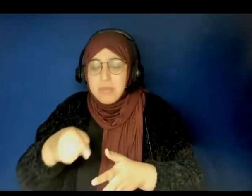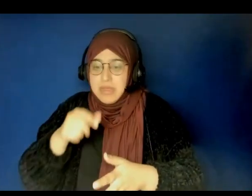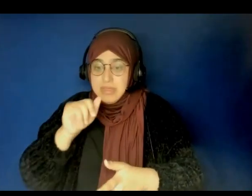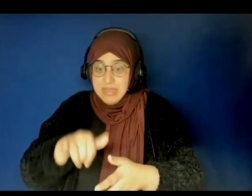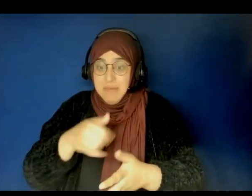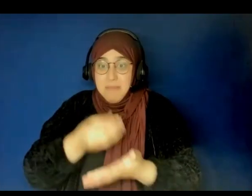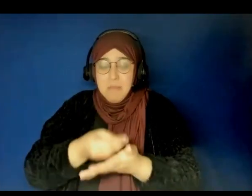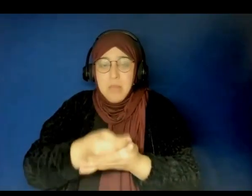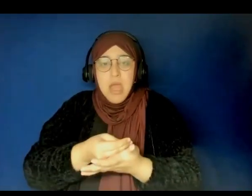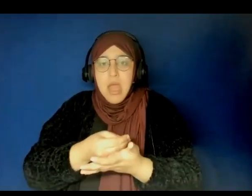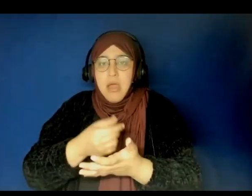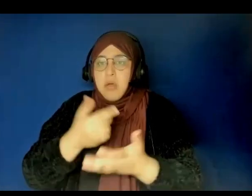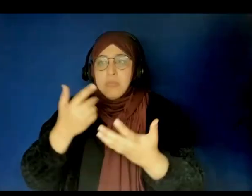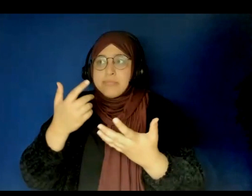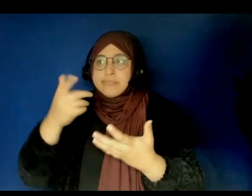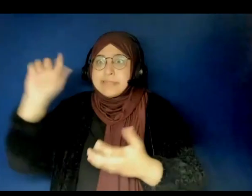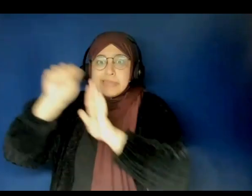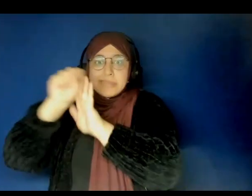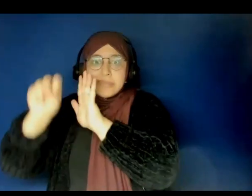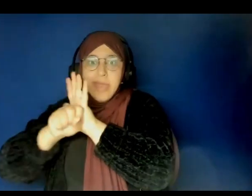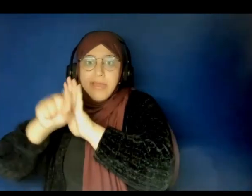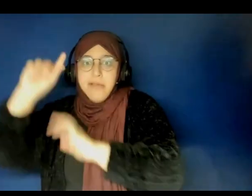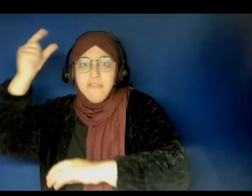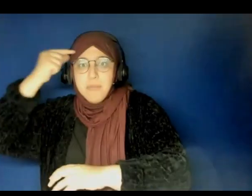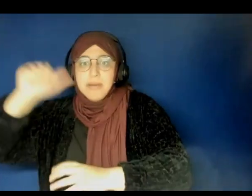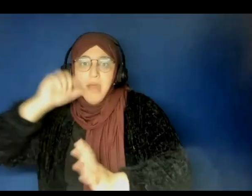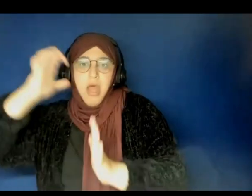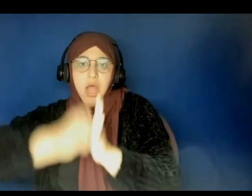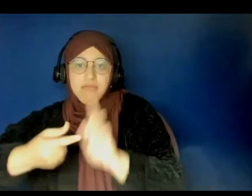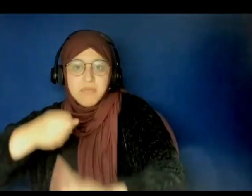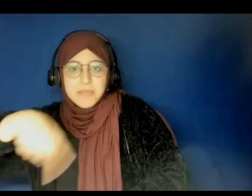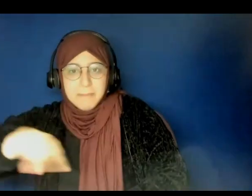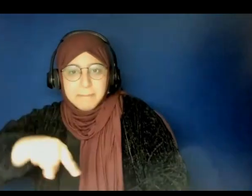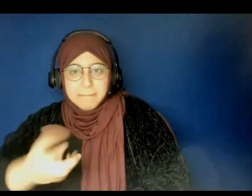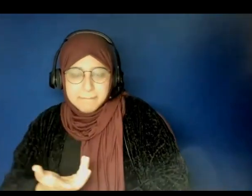or federal government. And a qualified special needs